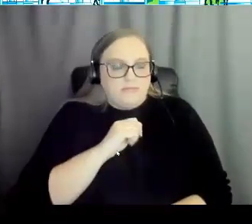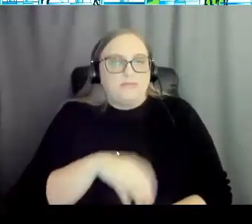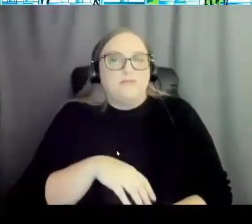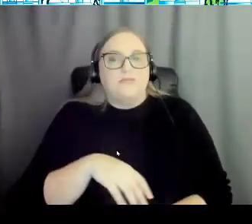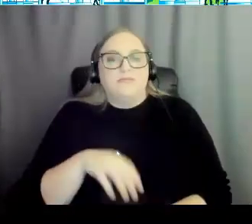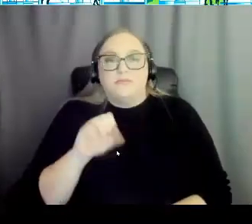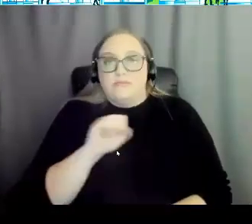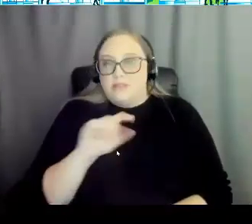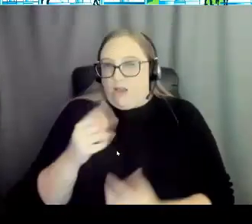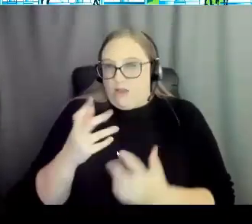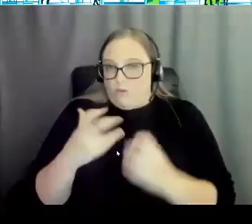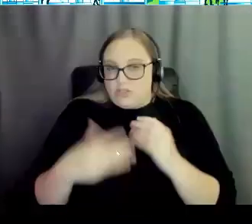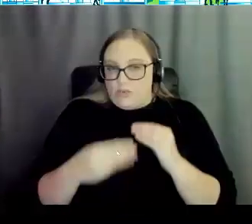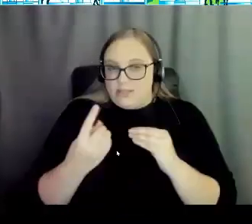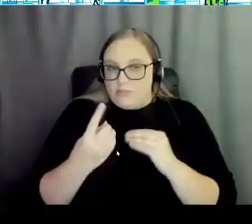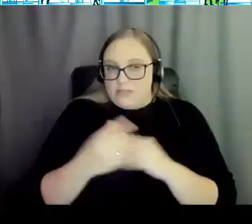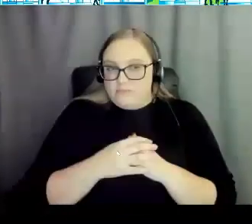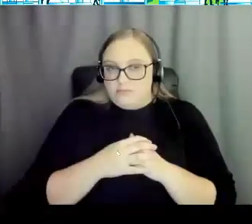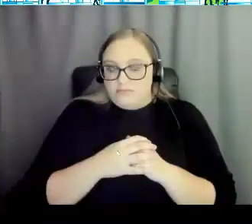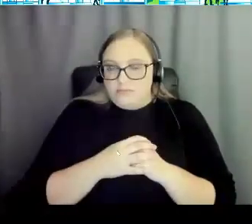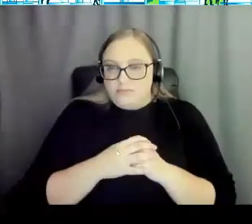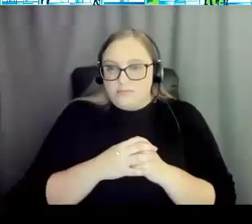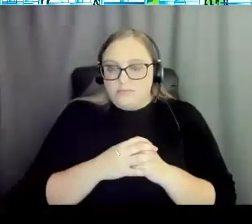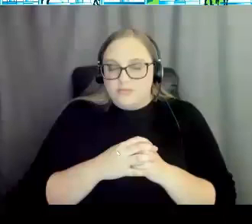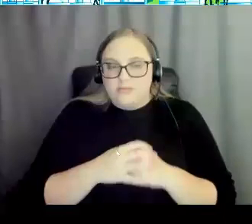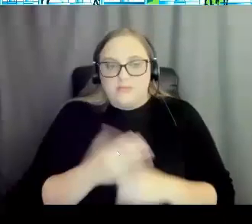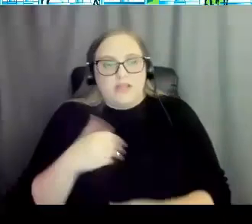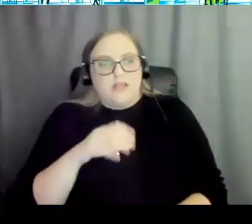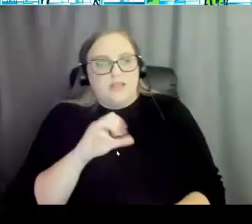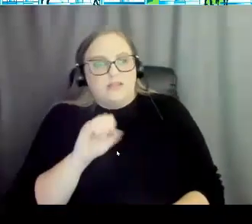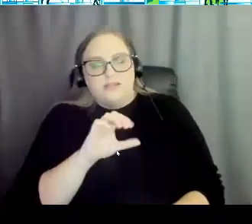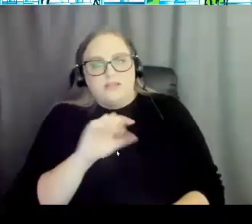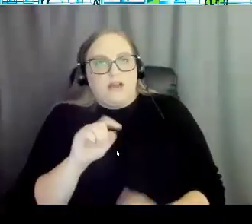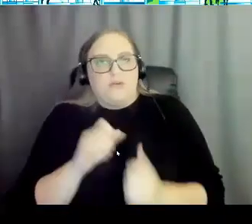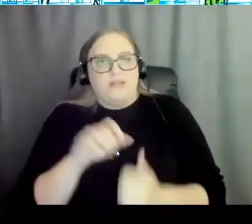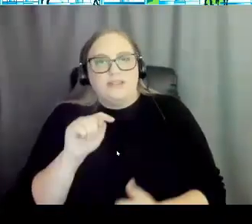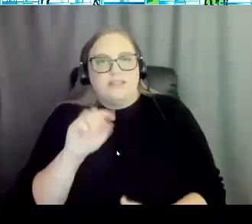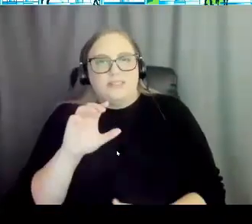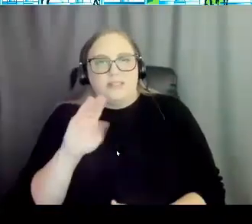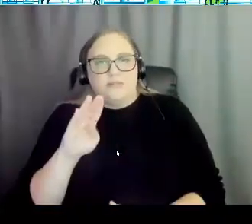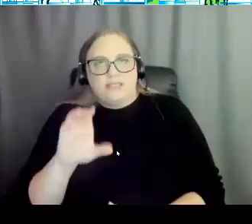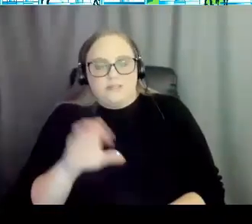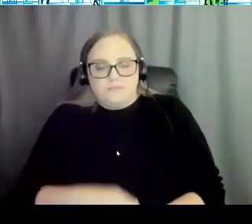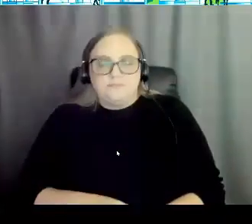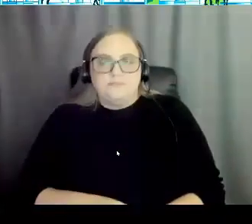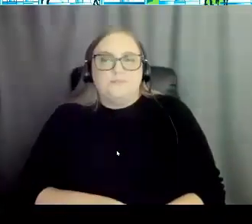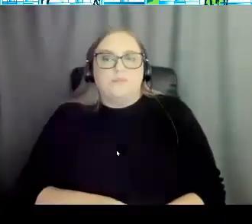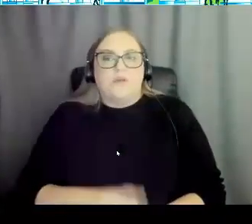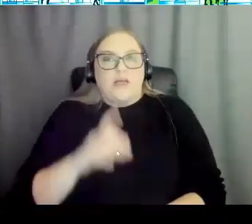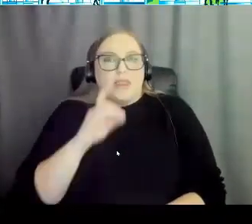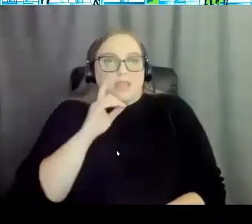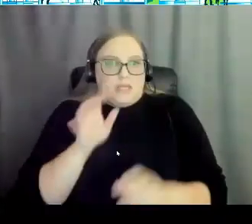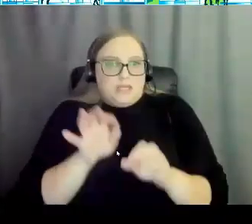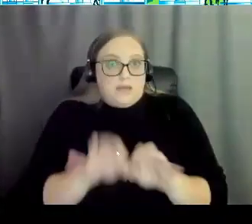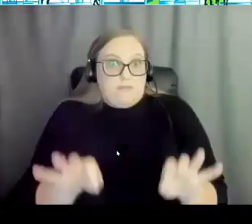like to add anything to that? Scott Lathrop with the TCBC. I think what is really important about